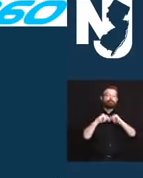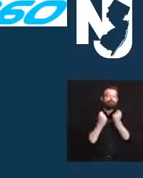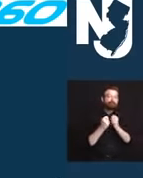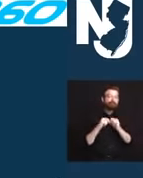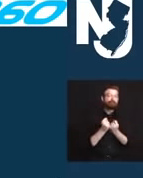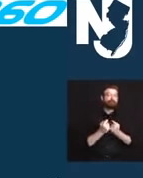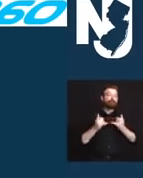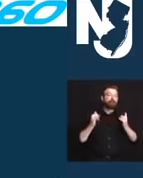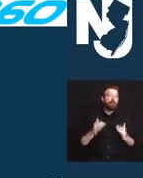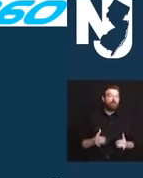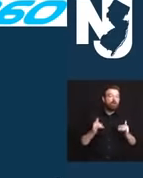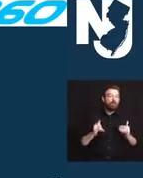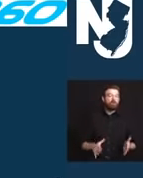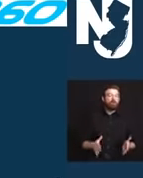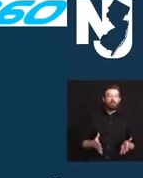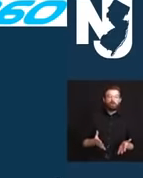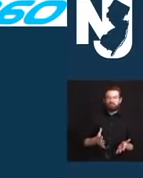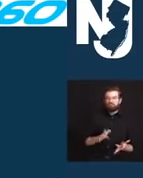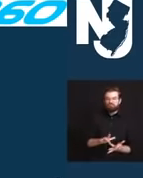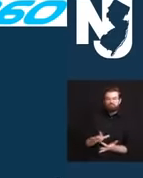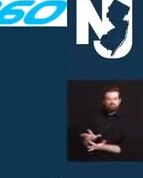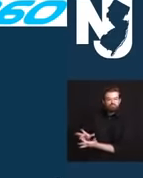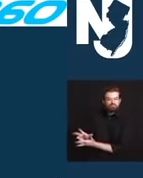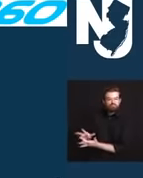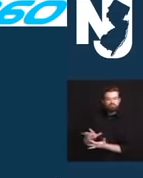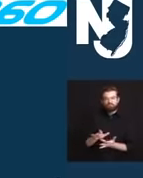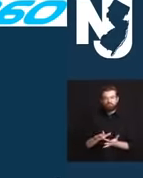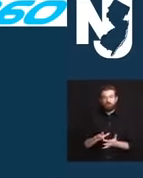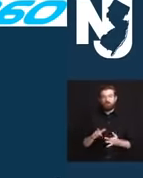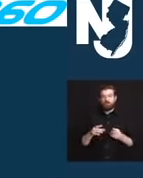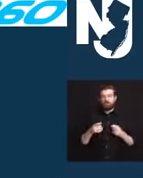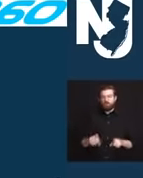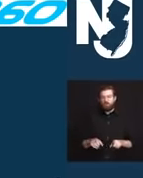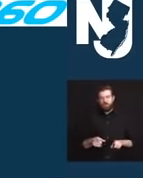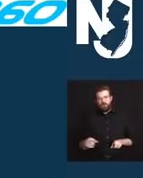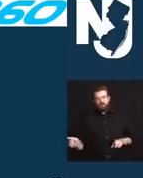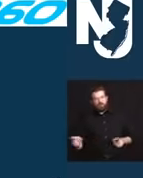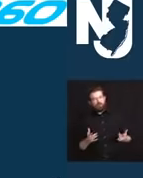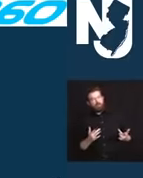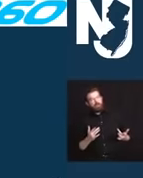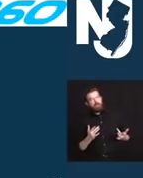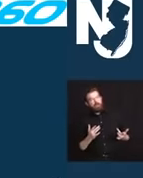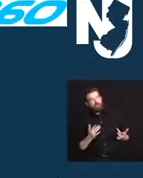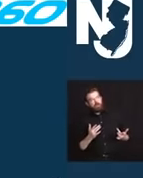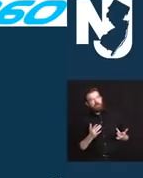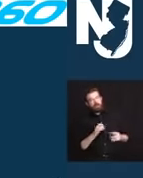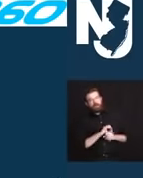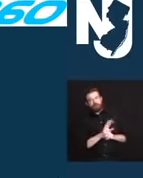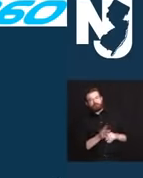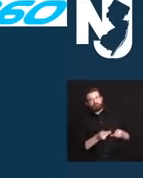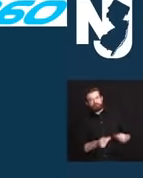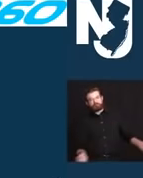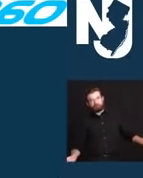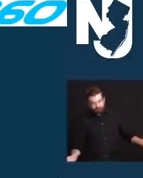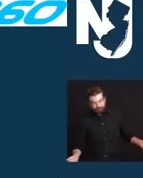playing field. And as Ian reminded me, we've kind of gone back to the old days. Our lives have become a lot more local.